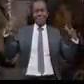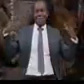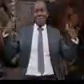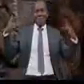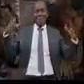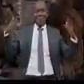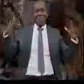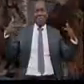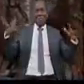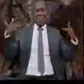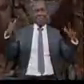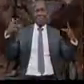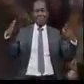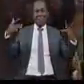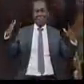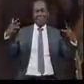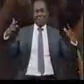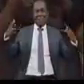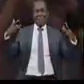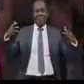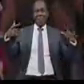Let it be louder and higher.